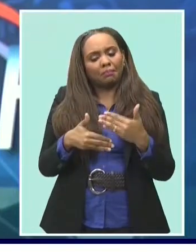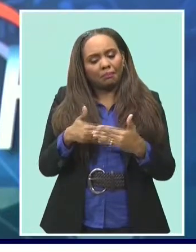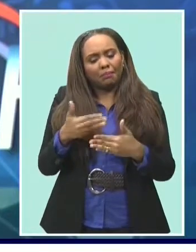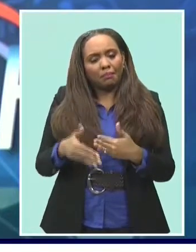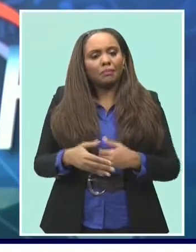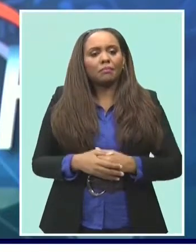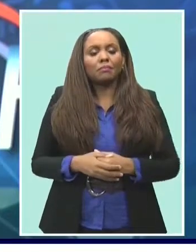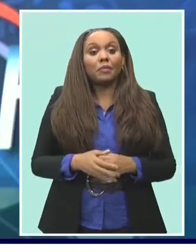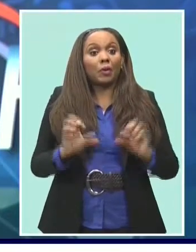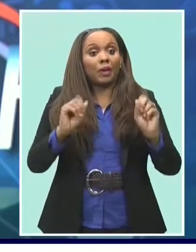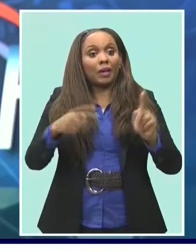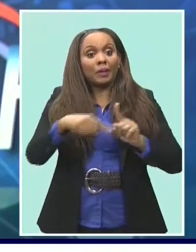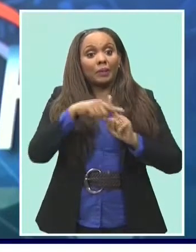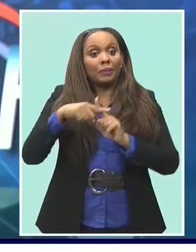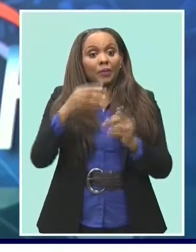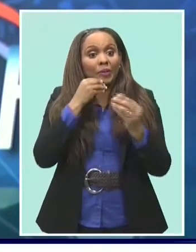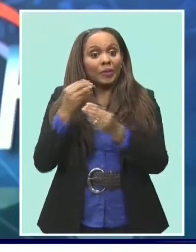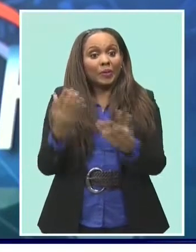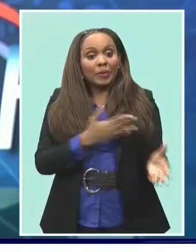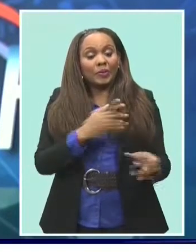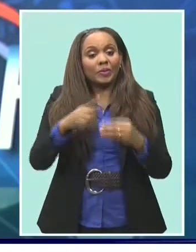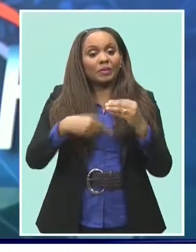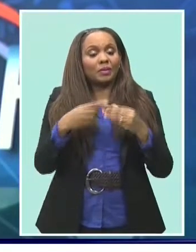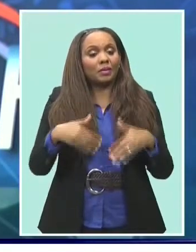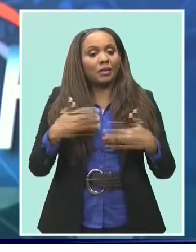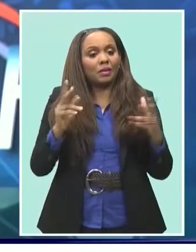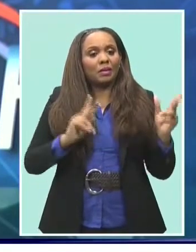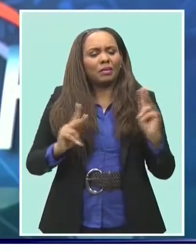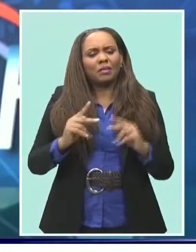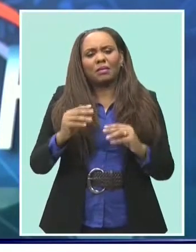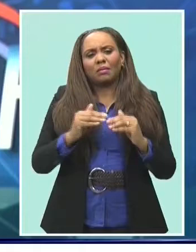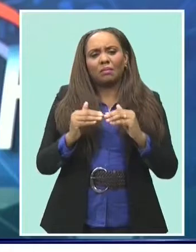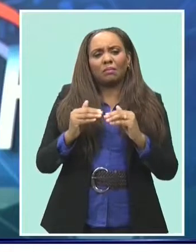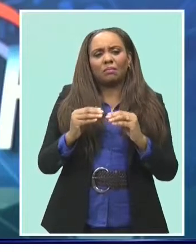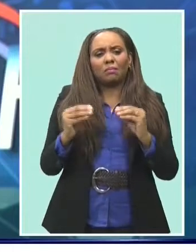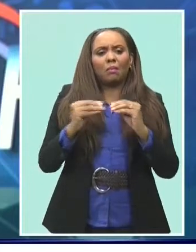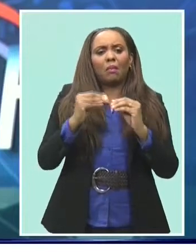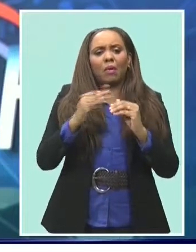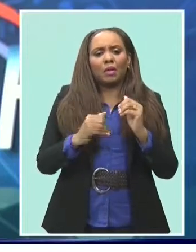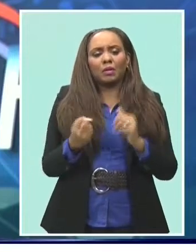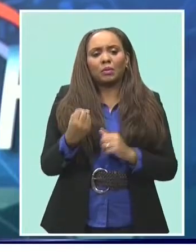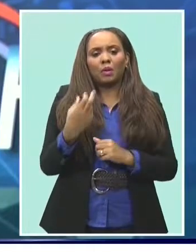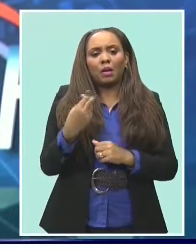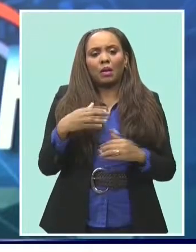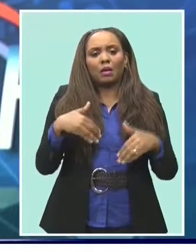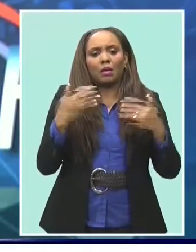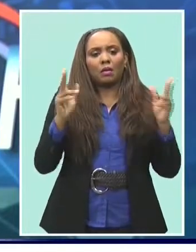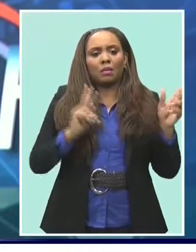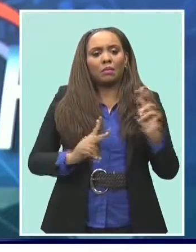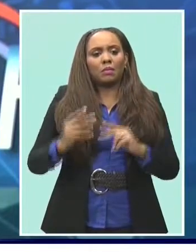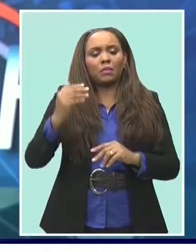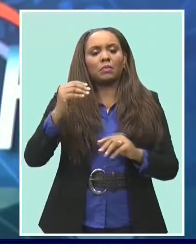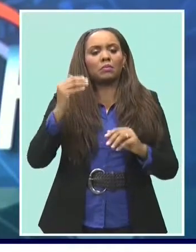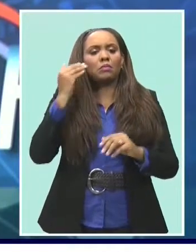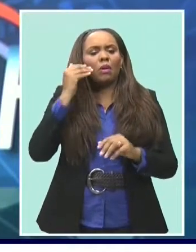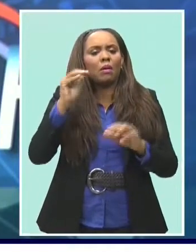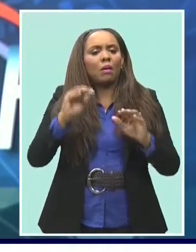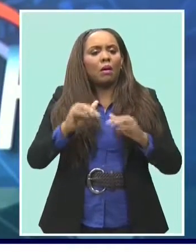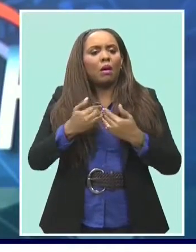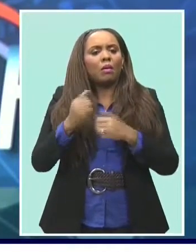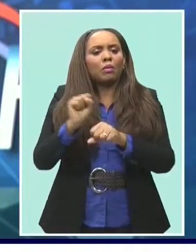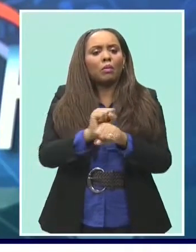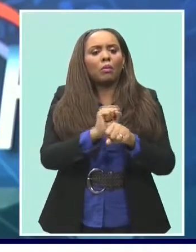with positive news about young people, over a dozen young Barbadians are now better equipped with the knowledge of how things work in front of the